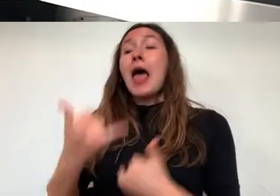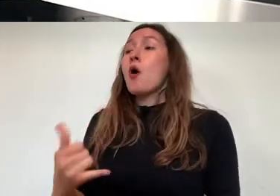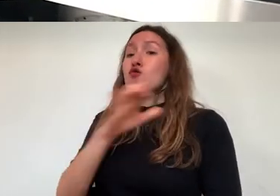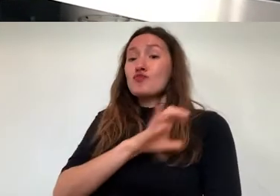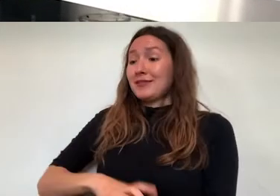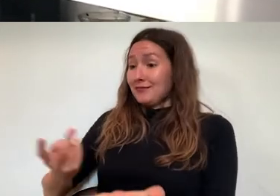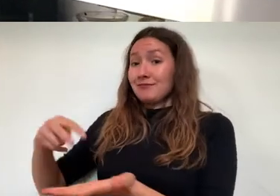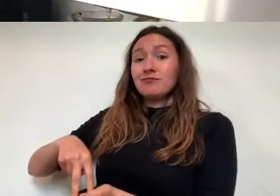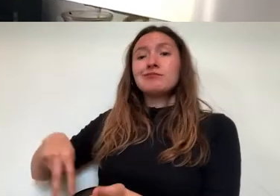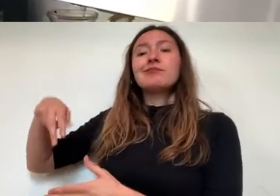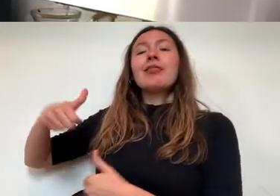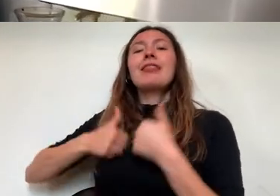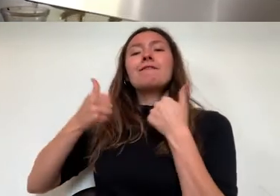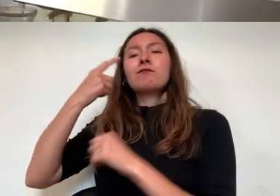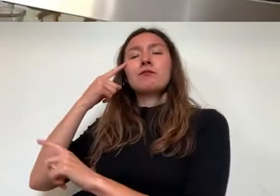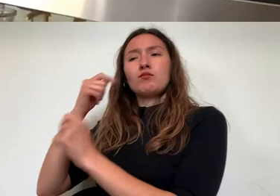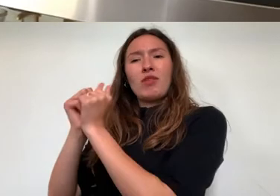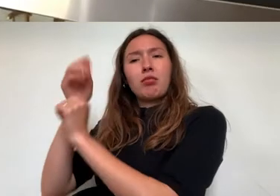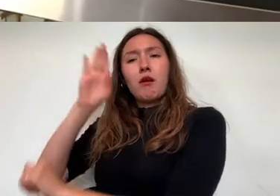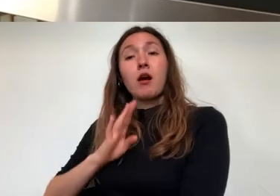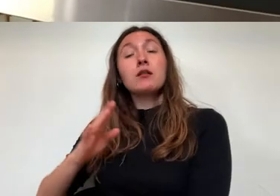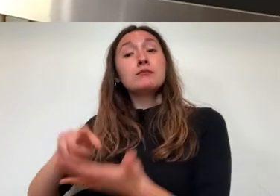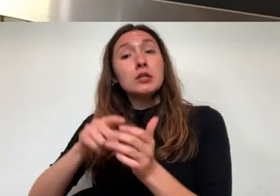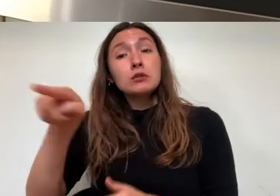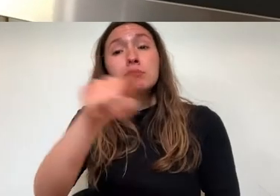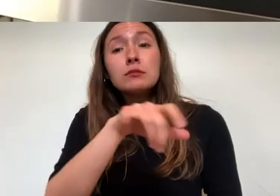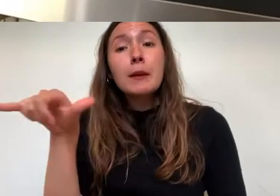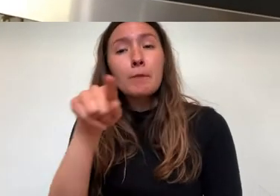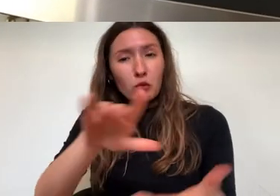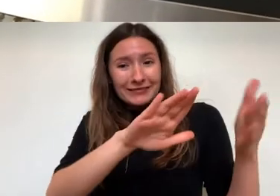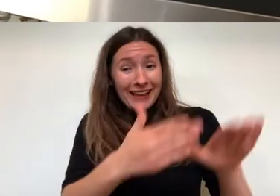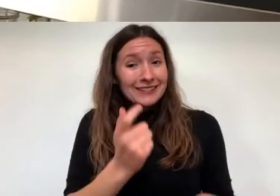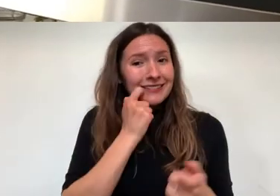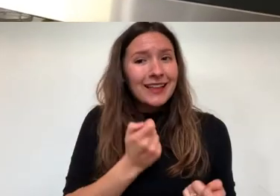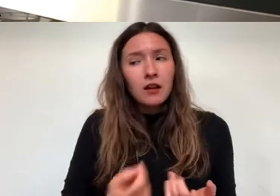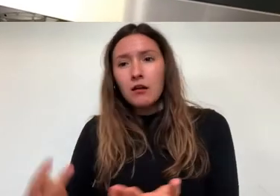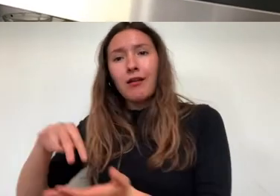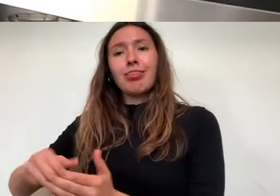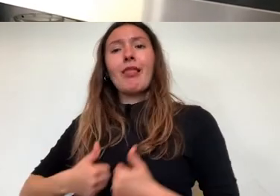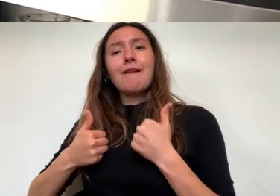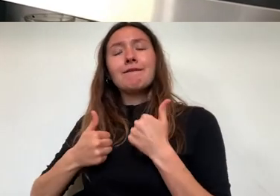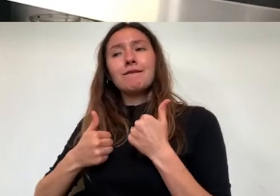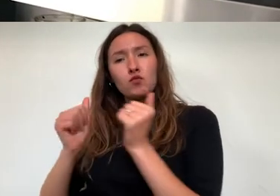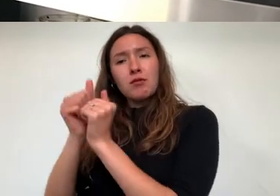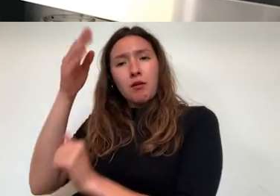the glory of God. So you should consider yourselves to be dead to the power of sin and alive to God through Jesus